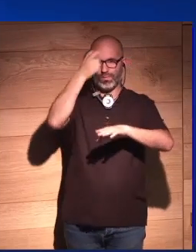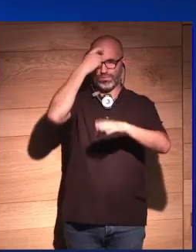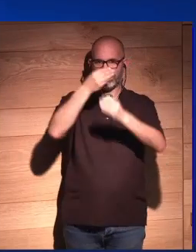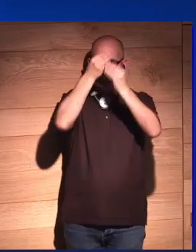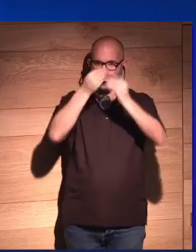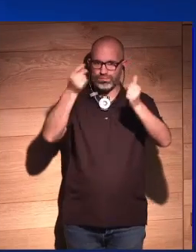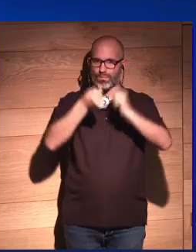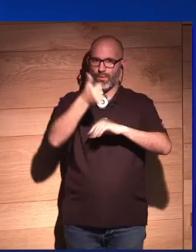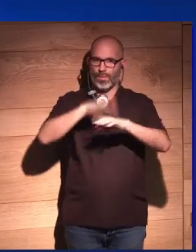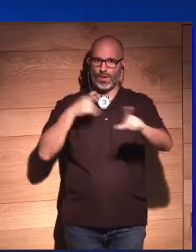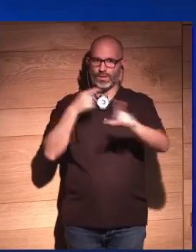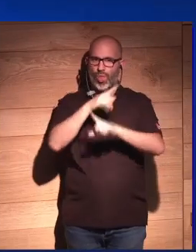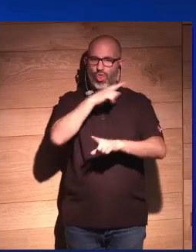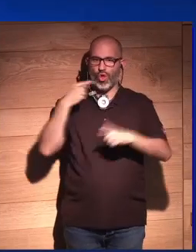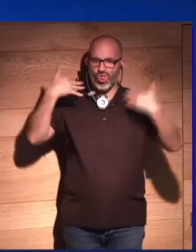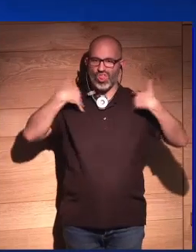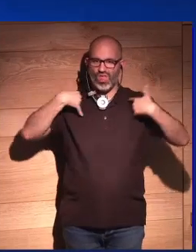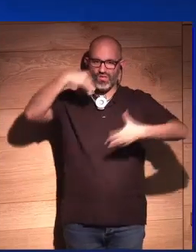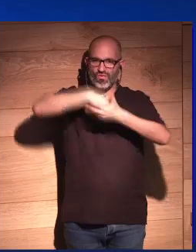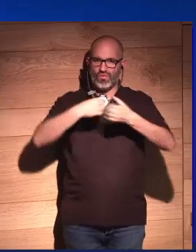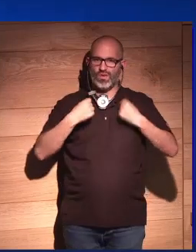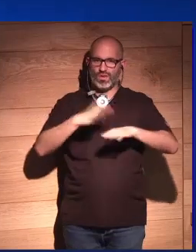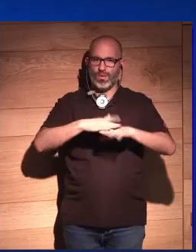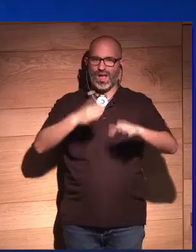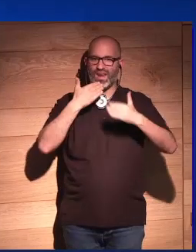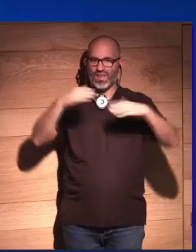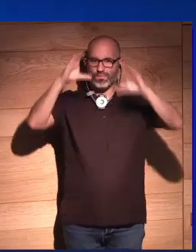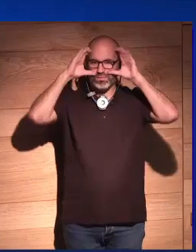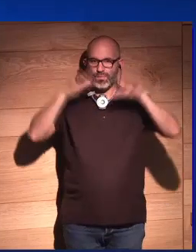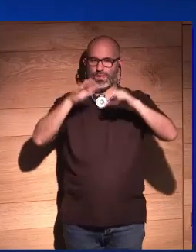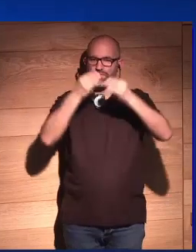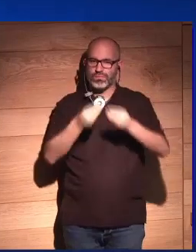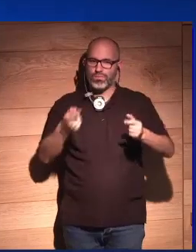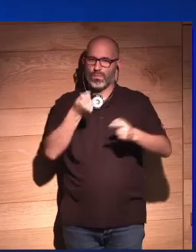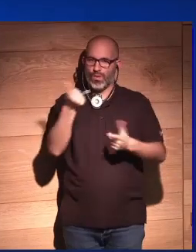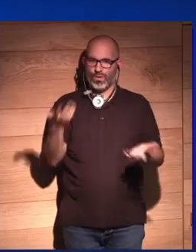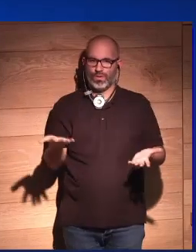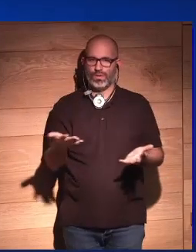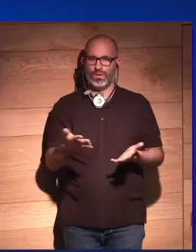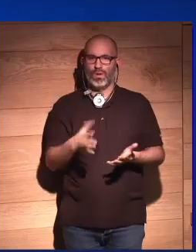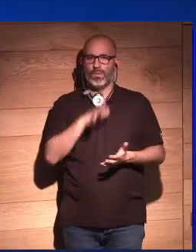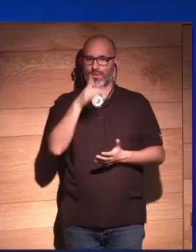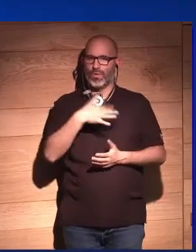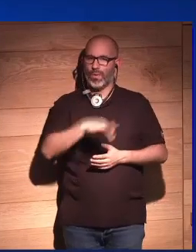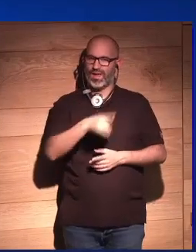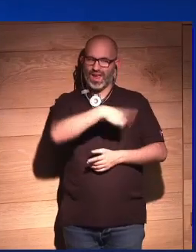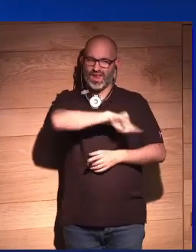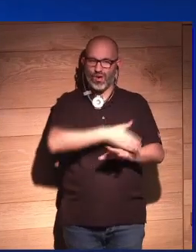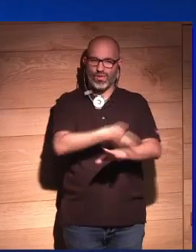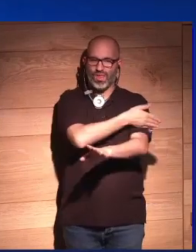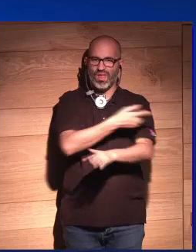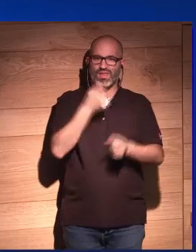bed bound and you've got pain, and they find that VR, the distraction of the VR, can actually lessen the pain that the patient